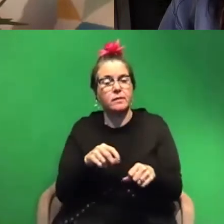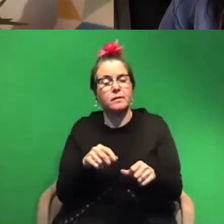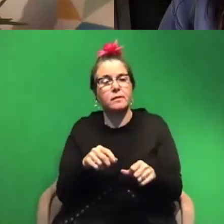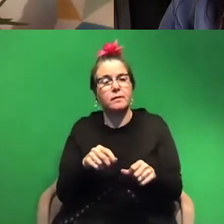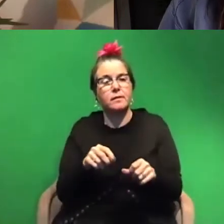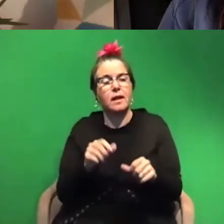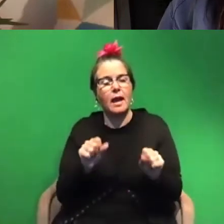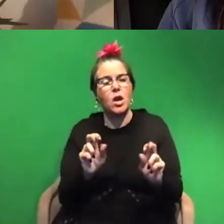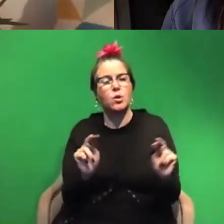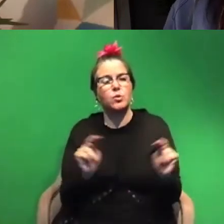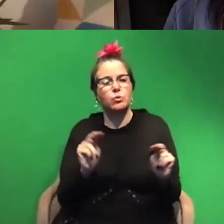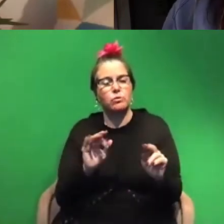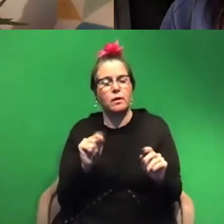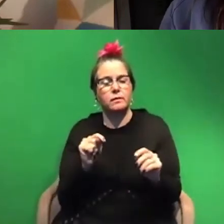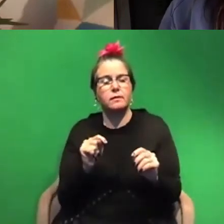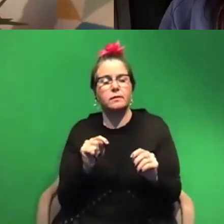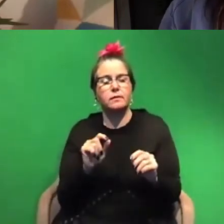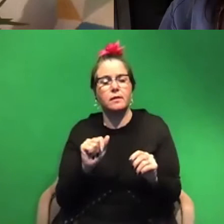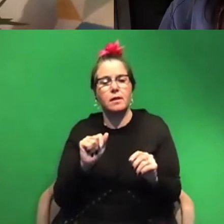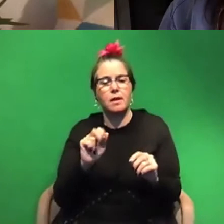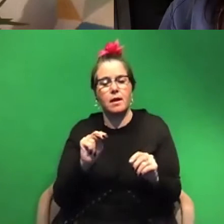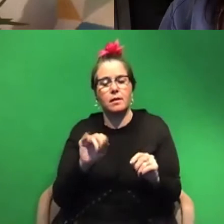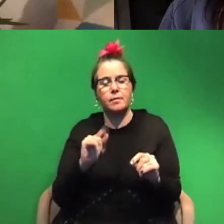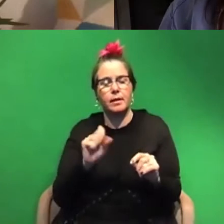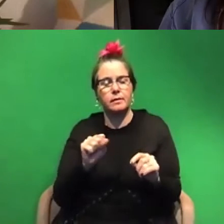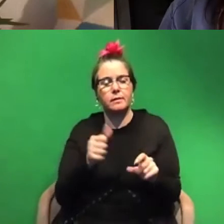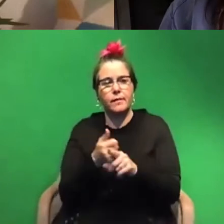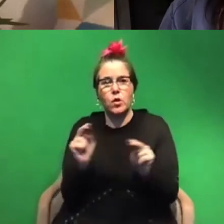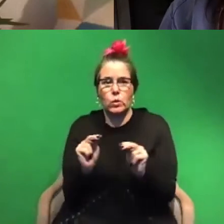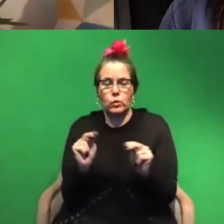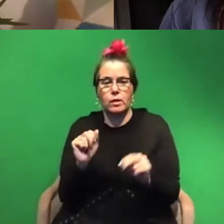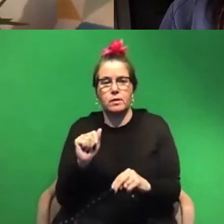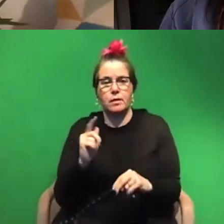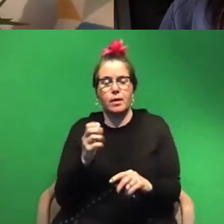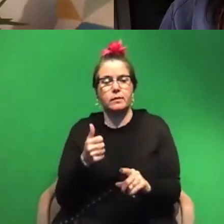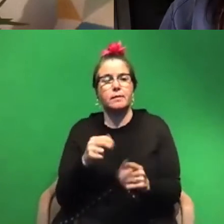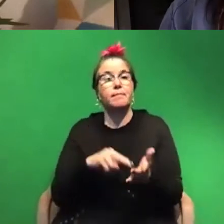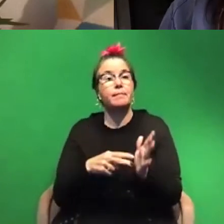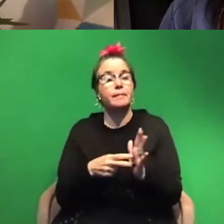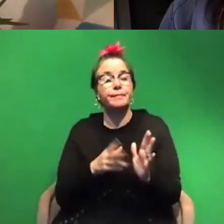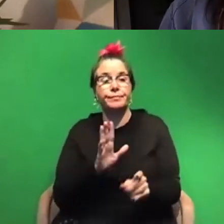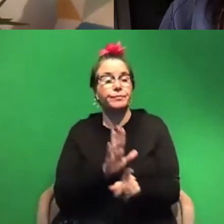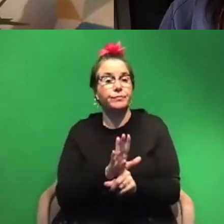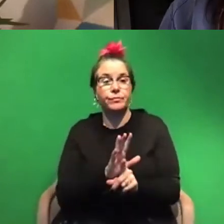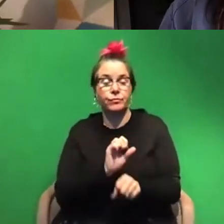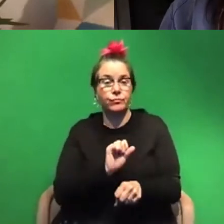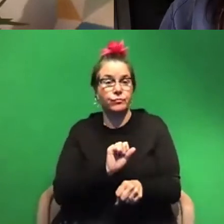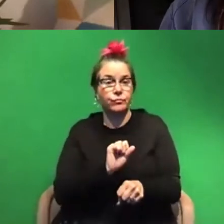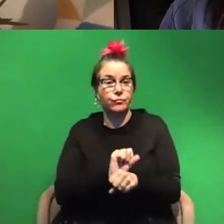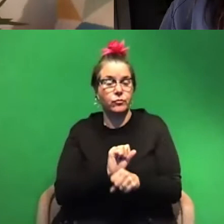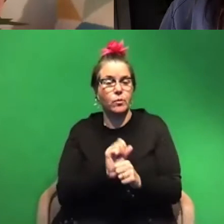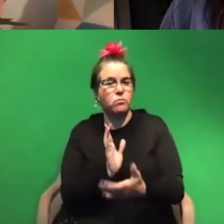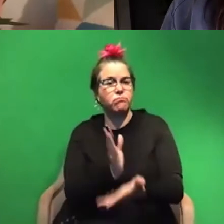neutralize it. So there are these antibodies called neutralizing antibodies that are essentially able to stop the